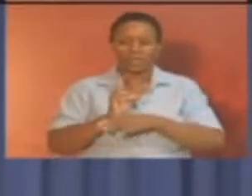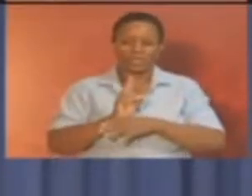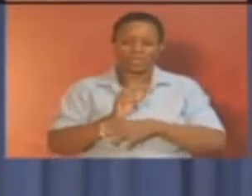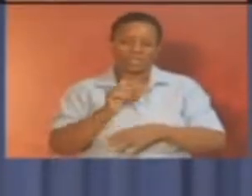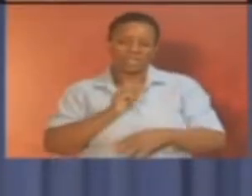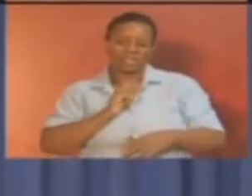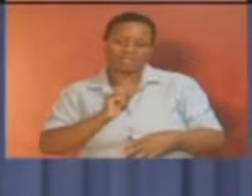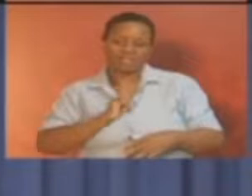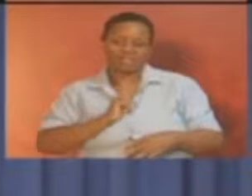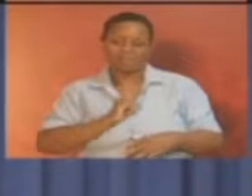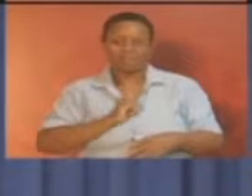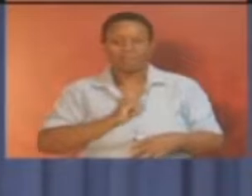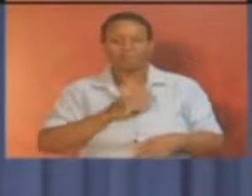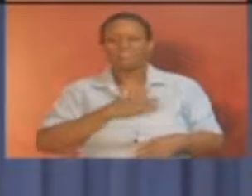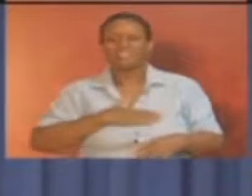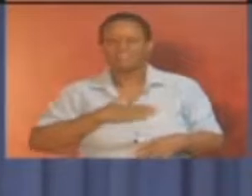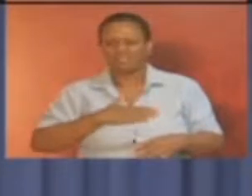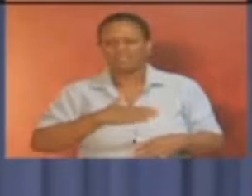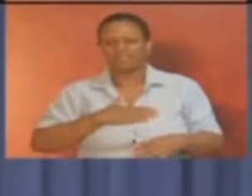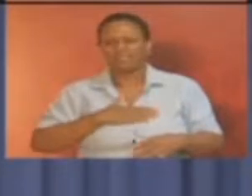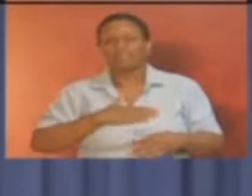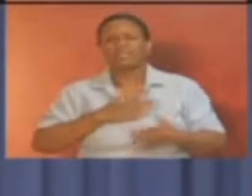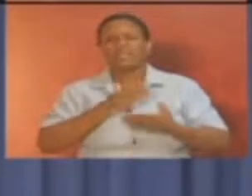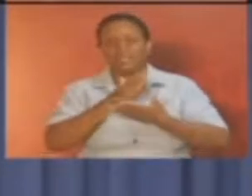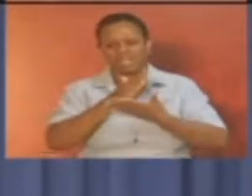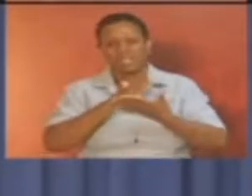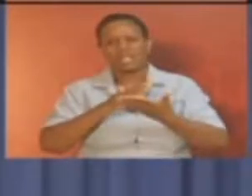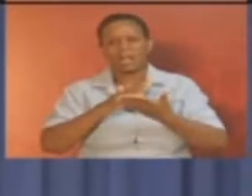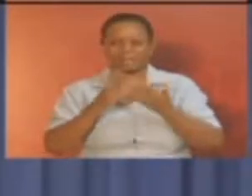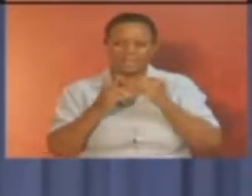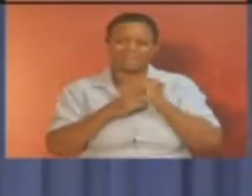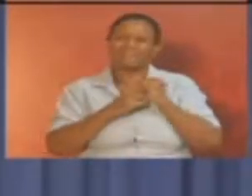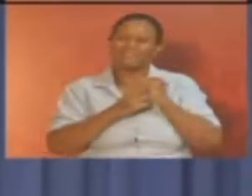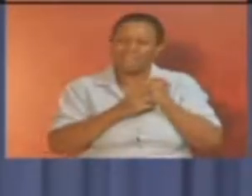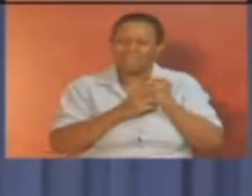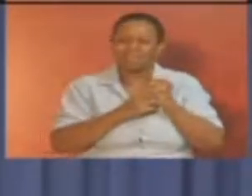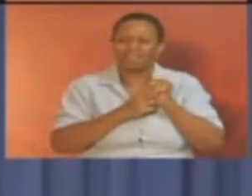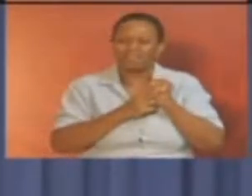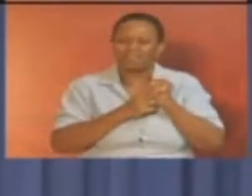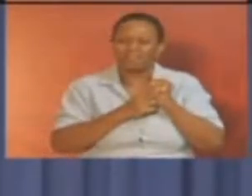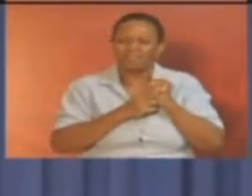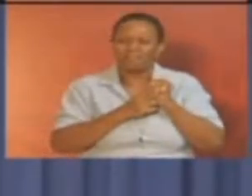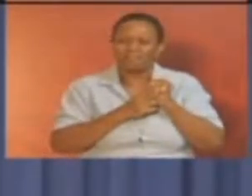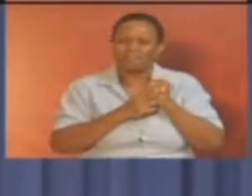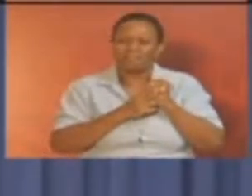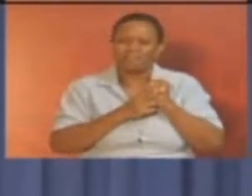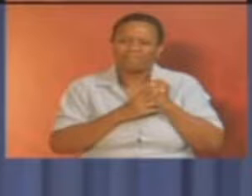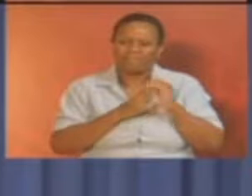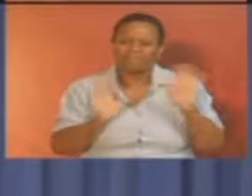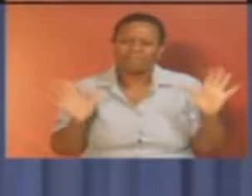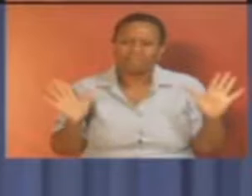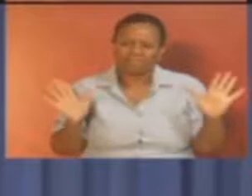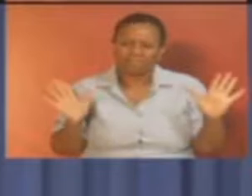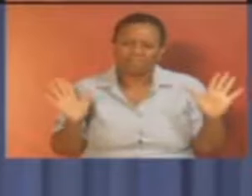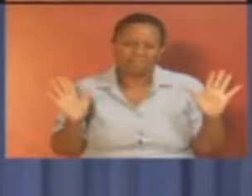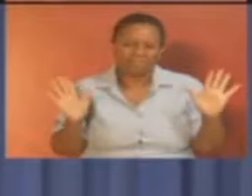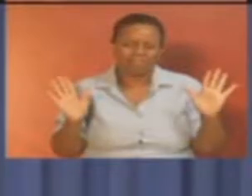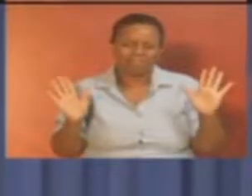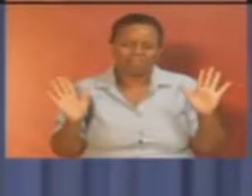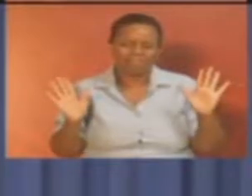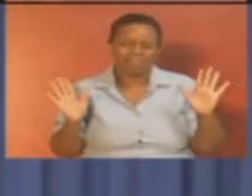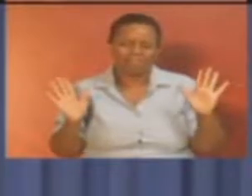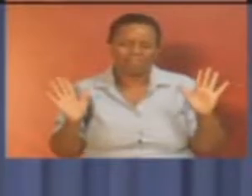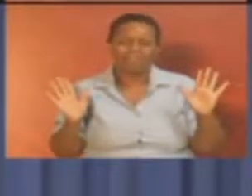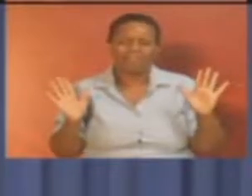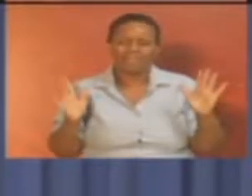are the people who do not have that ability to carry themselves, because they basically were living from paycheck